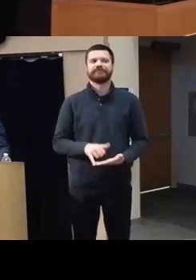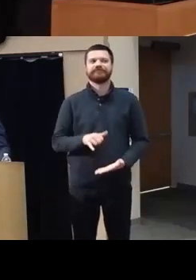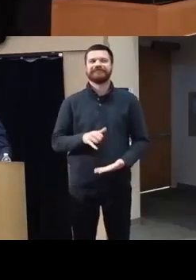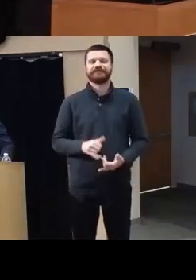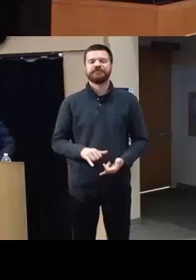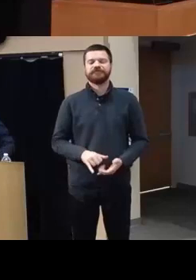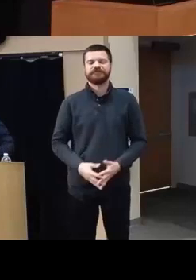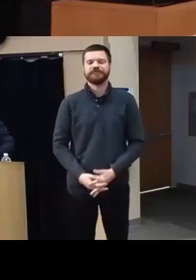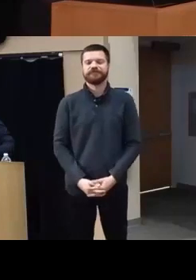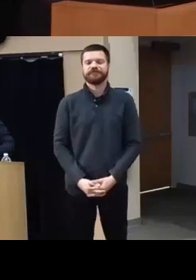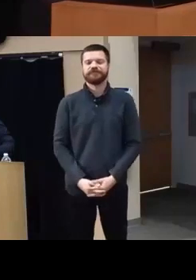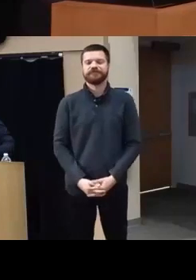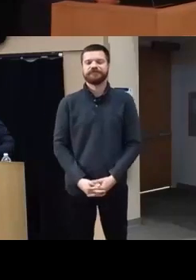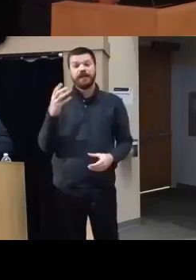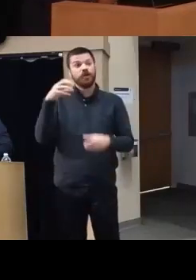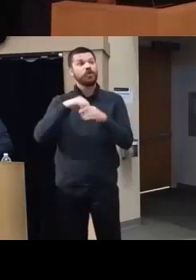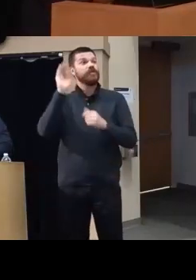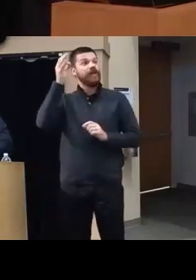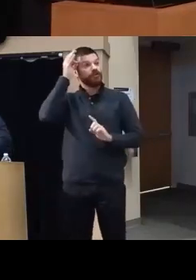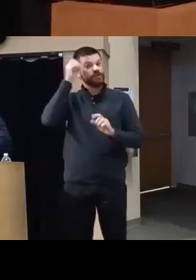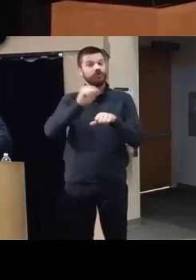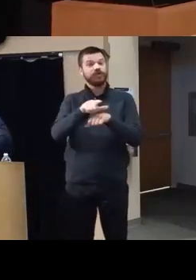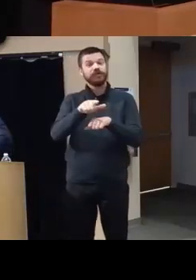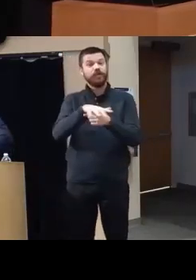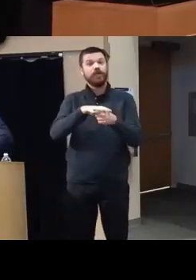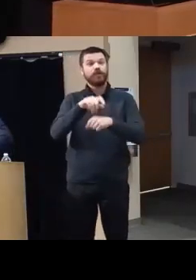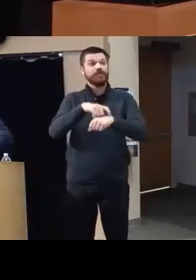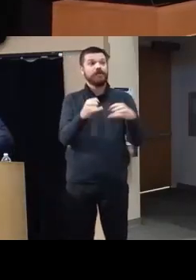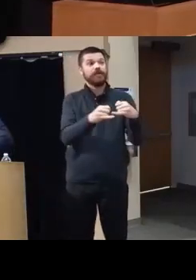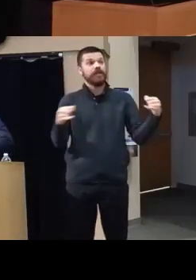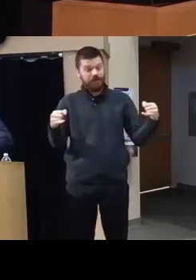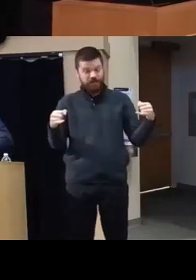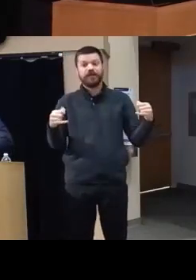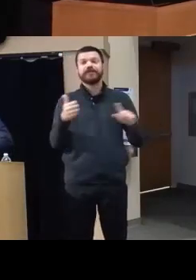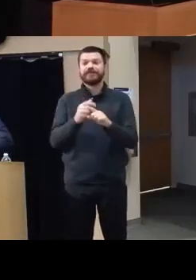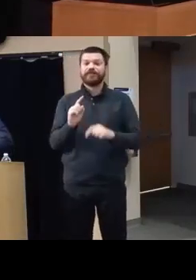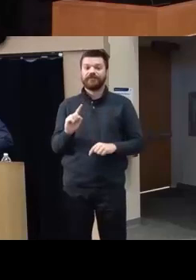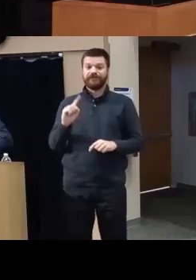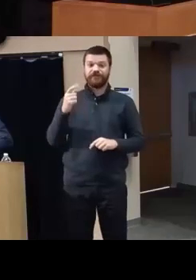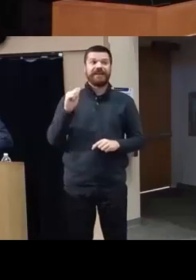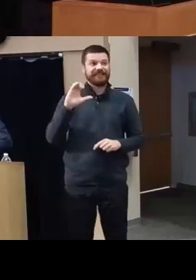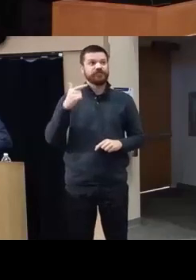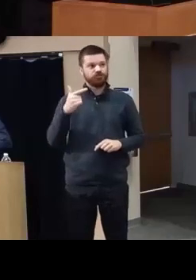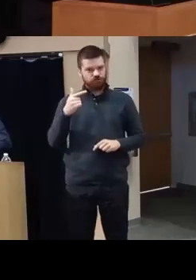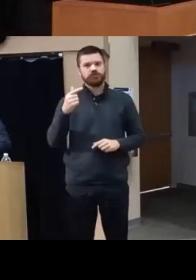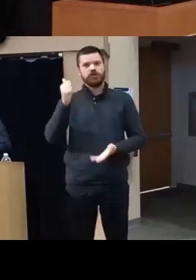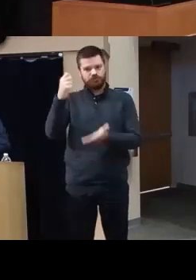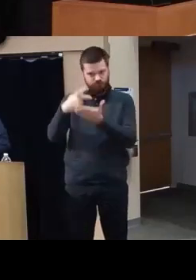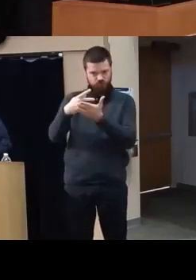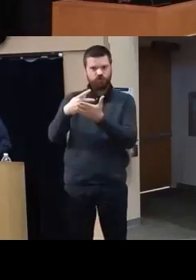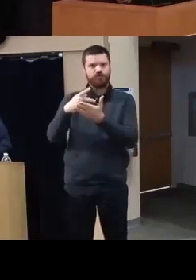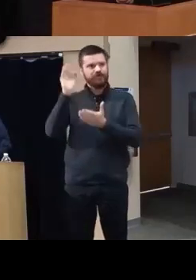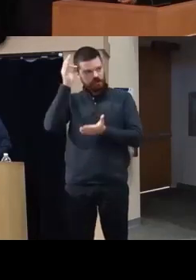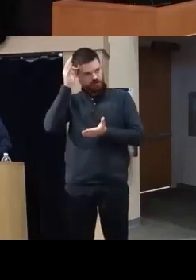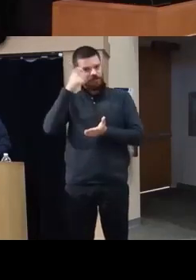and for the fellowship to be included on this local timeline. Just to note that it is the first ACGME approved fellowship in